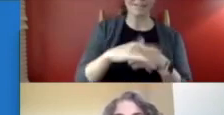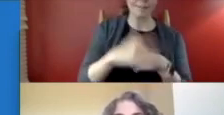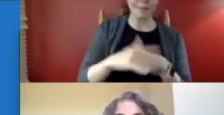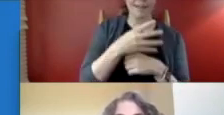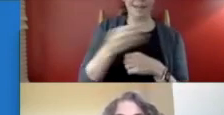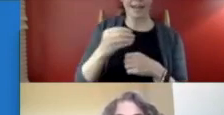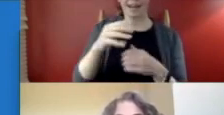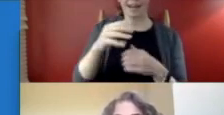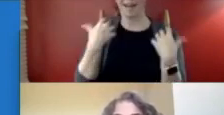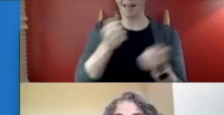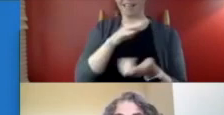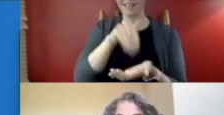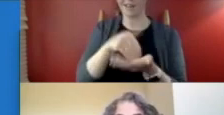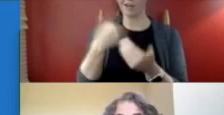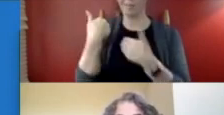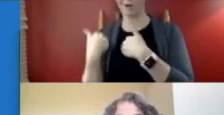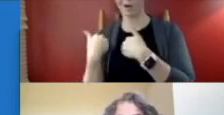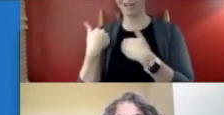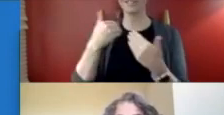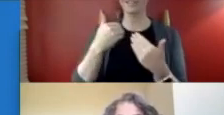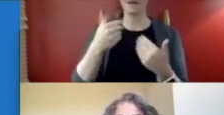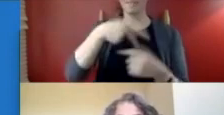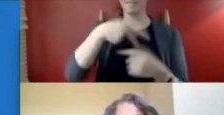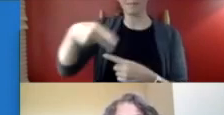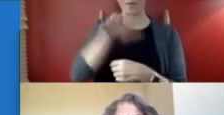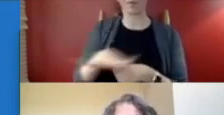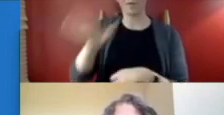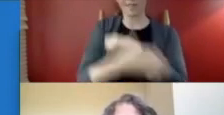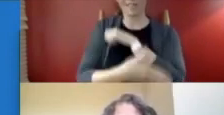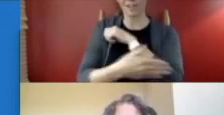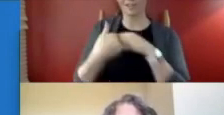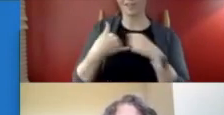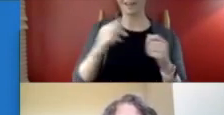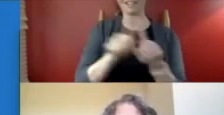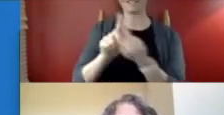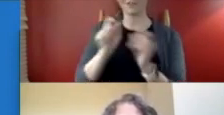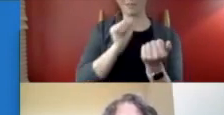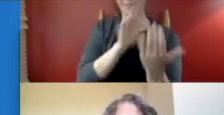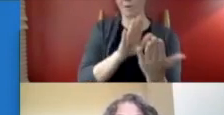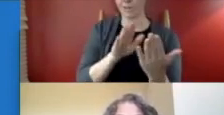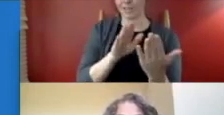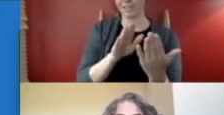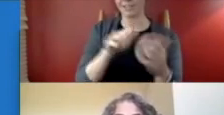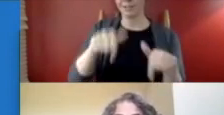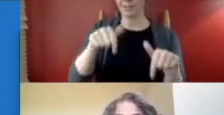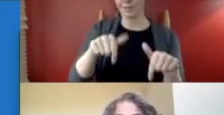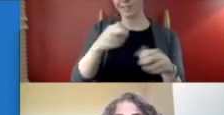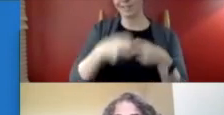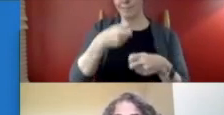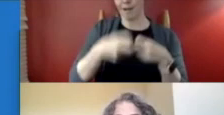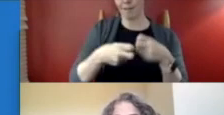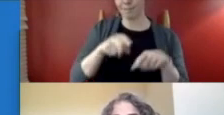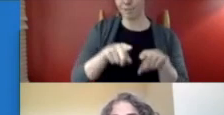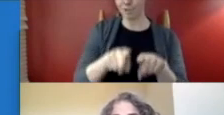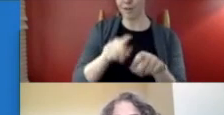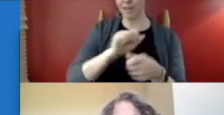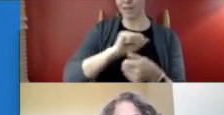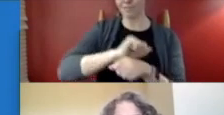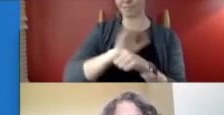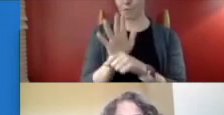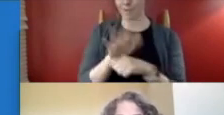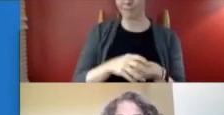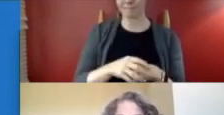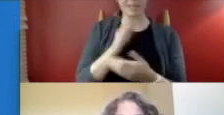health centers across the country have taken different approaches to IUD service provision during the pandemic. Some health centers have never deviated much from business